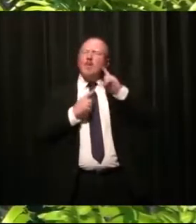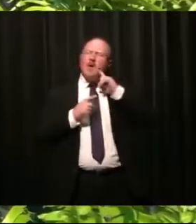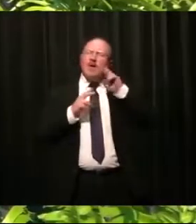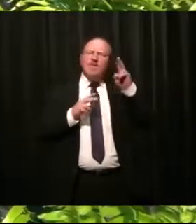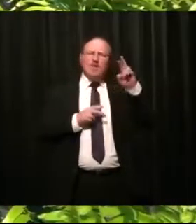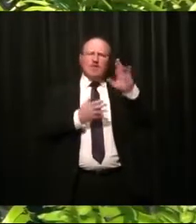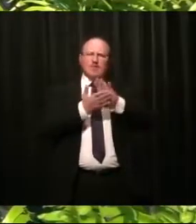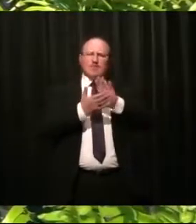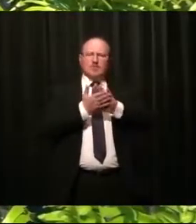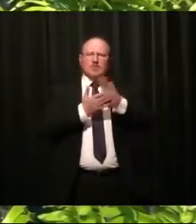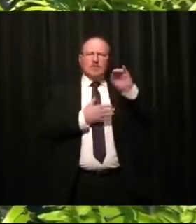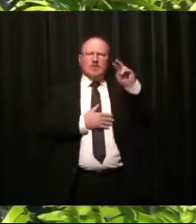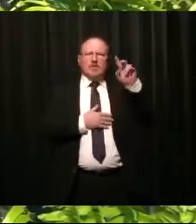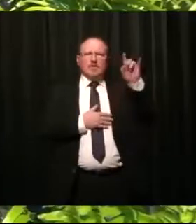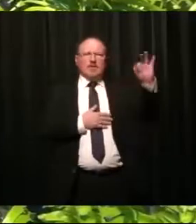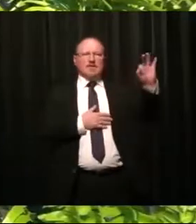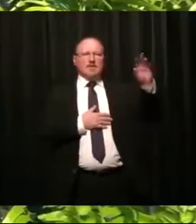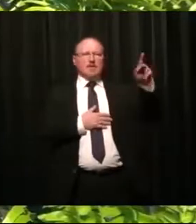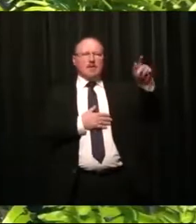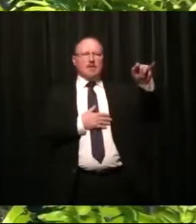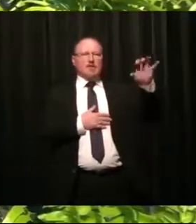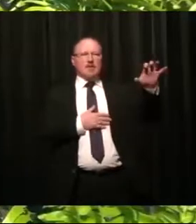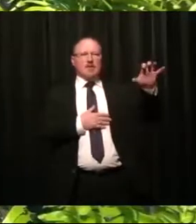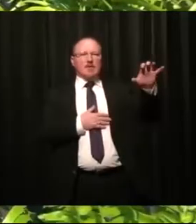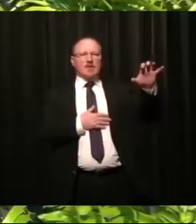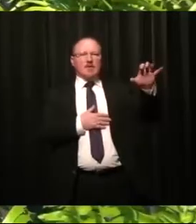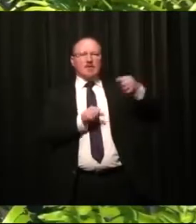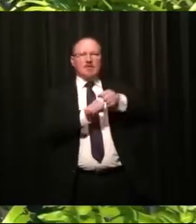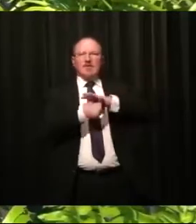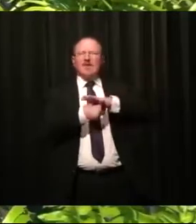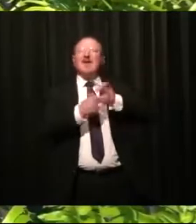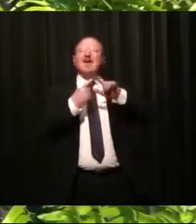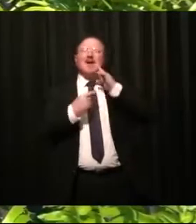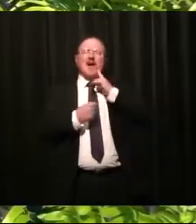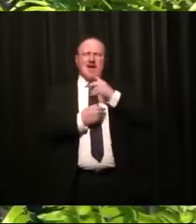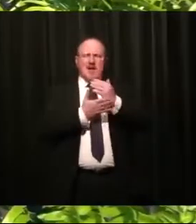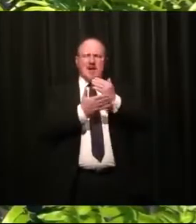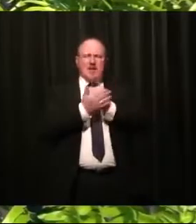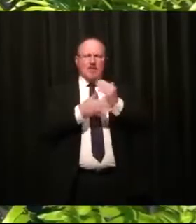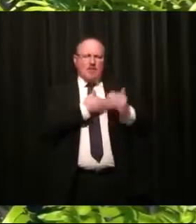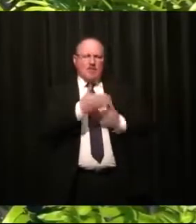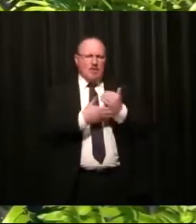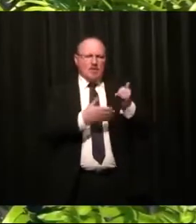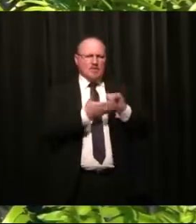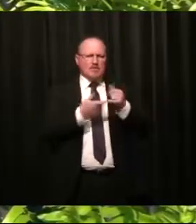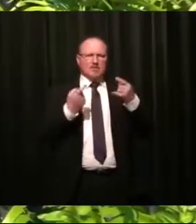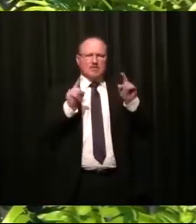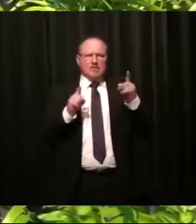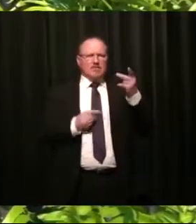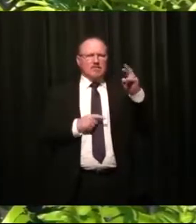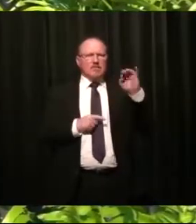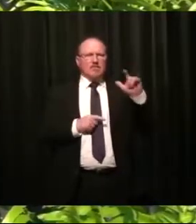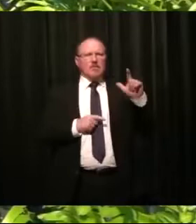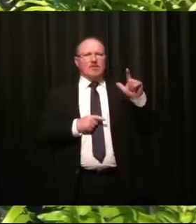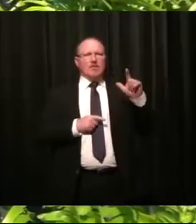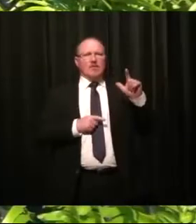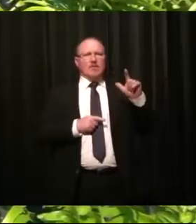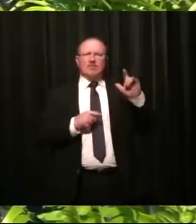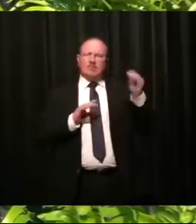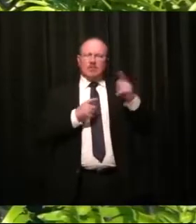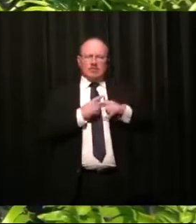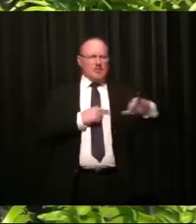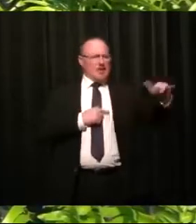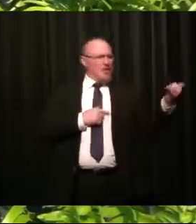As a virtual school, the COVID-19 pandemic has minimally impacted our academic processes here at Achieve Virtual